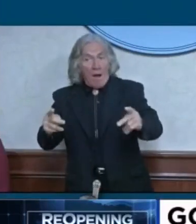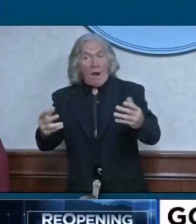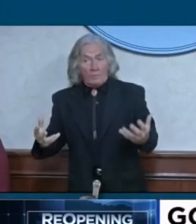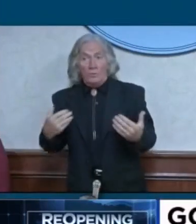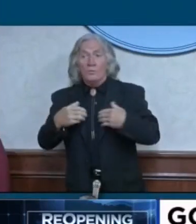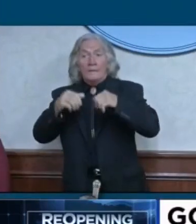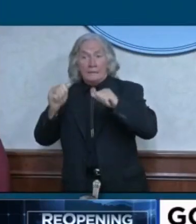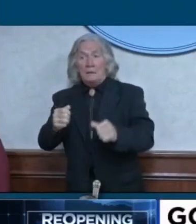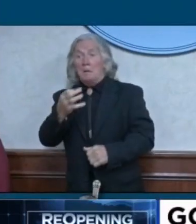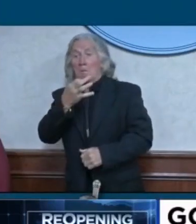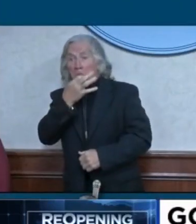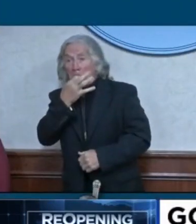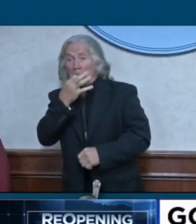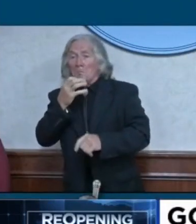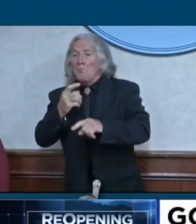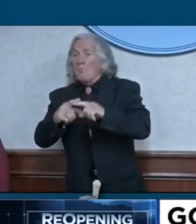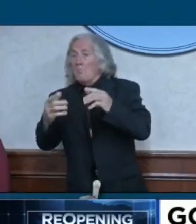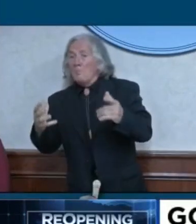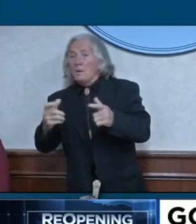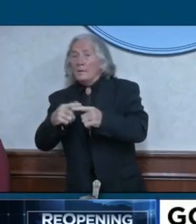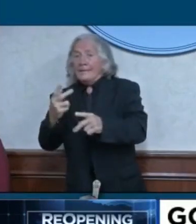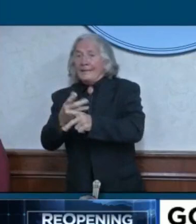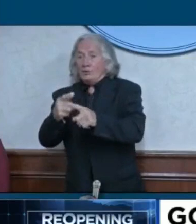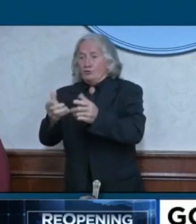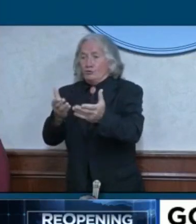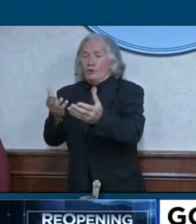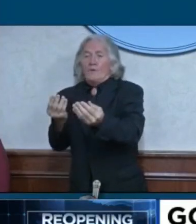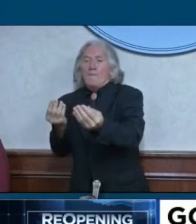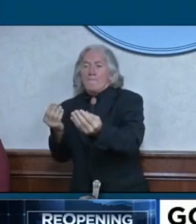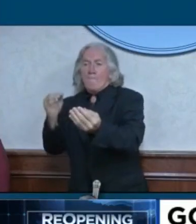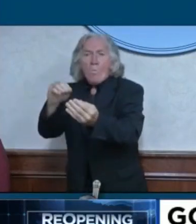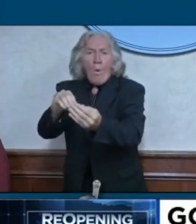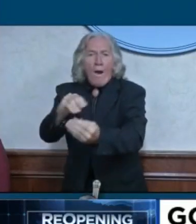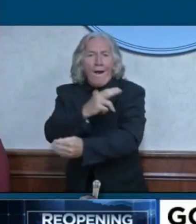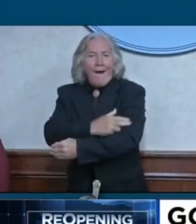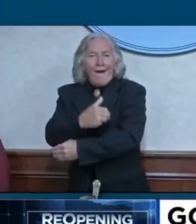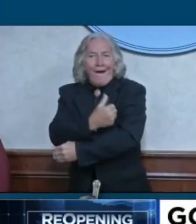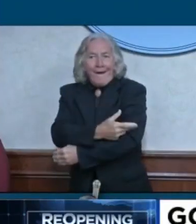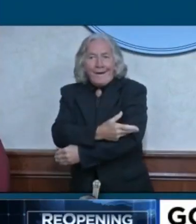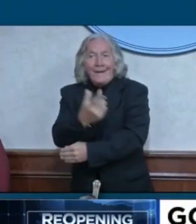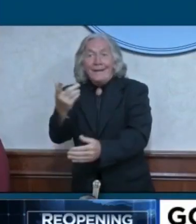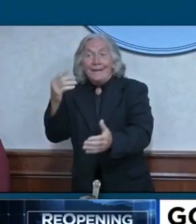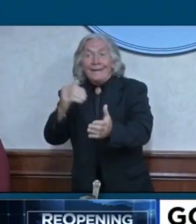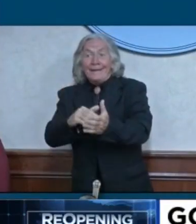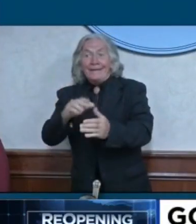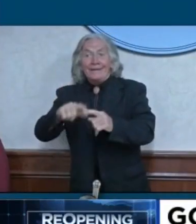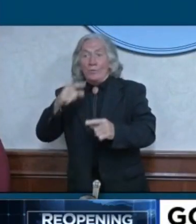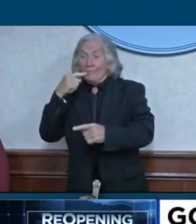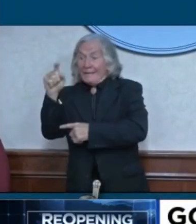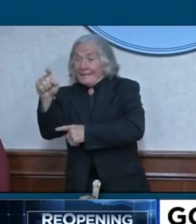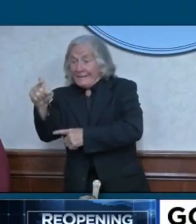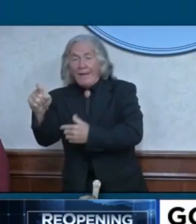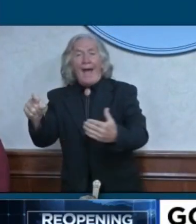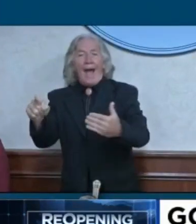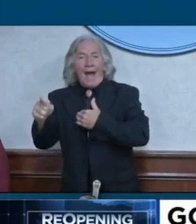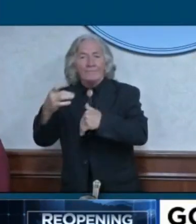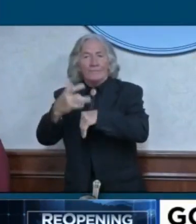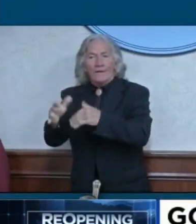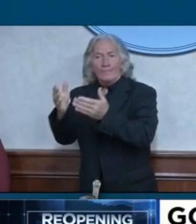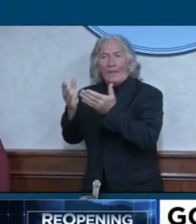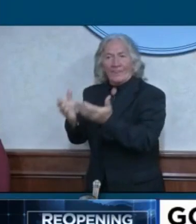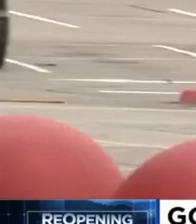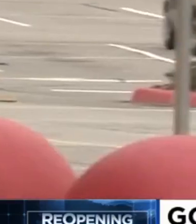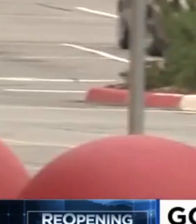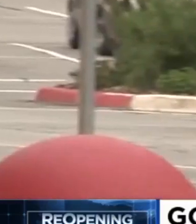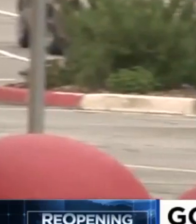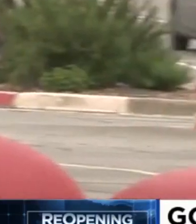And then there is the ability to surge even more hospital beds if they were ever to be needed. Throughout the speech,